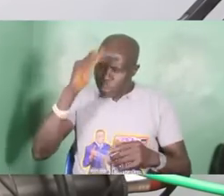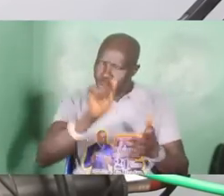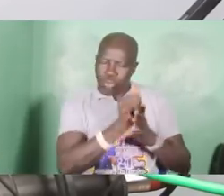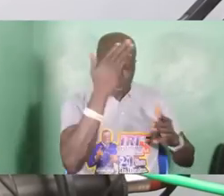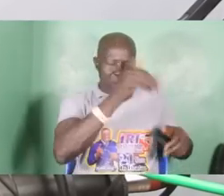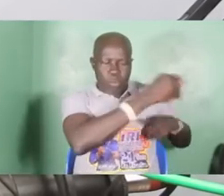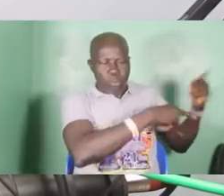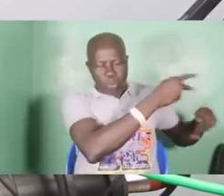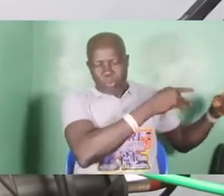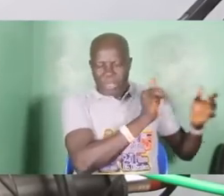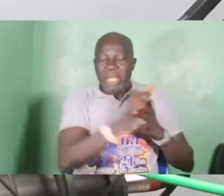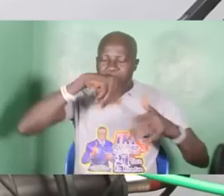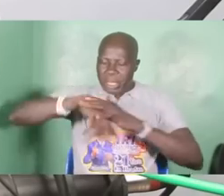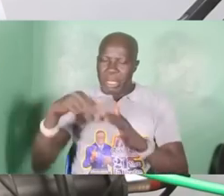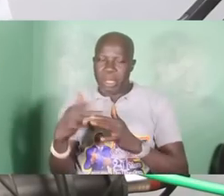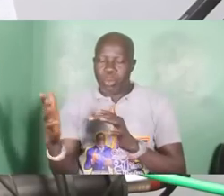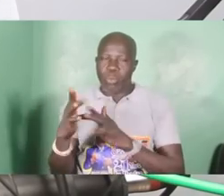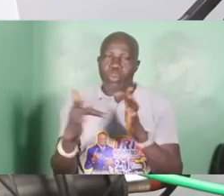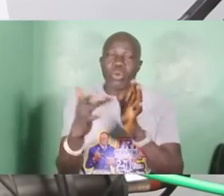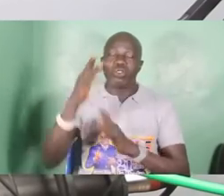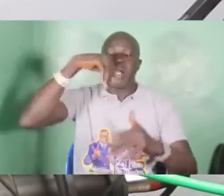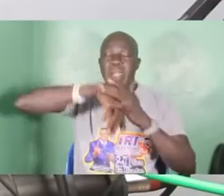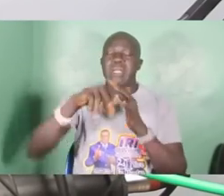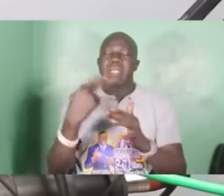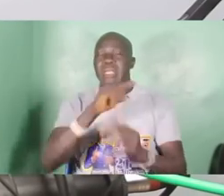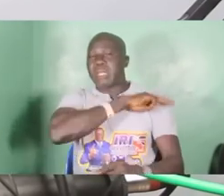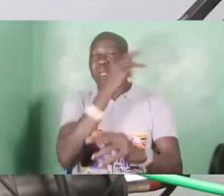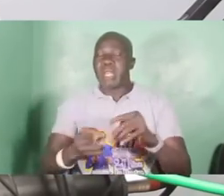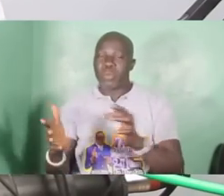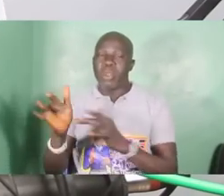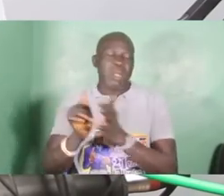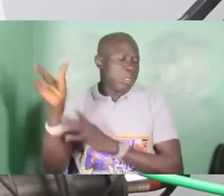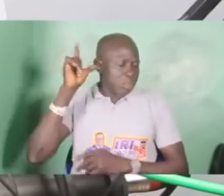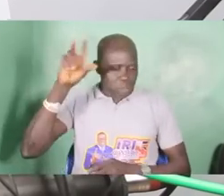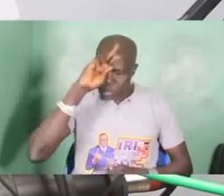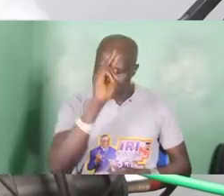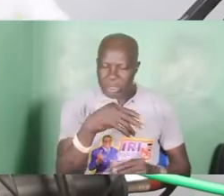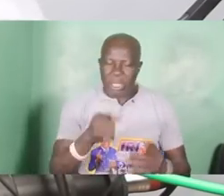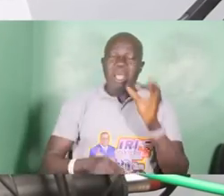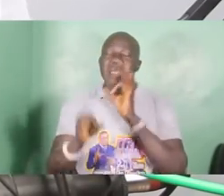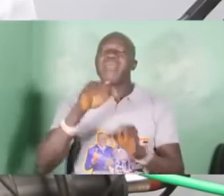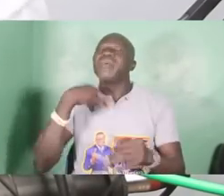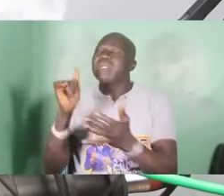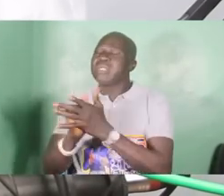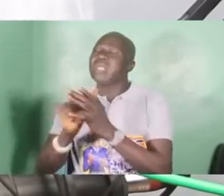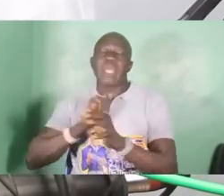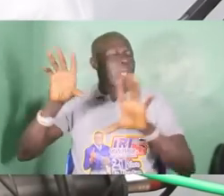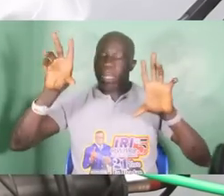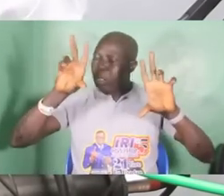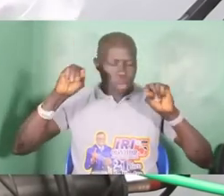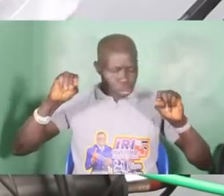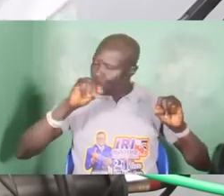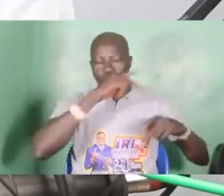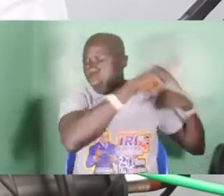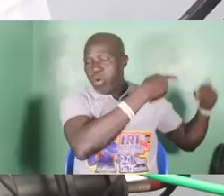said there is power in the name of Jesus. In the name of Jesus. Listen to me, sir. Baba, so they tell you